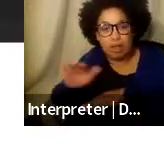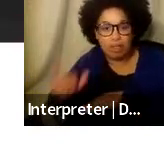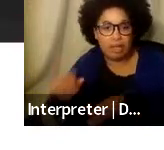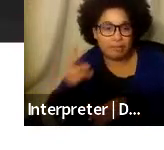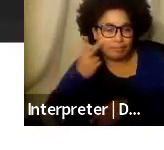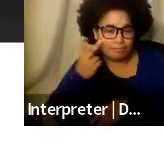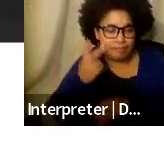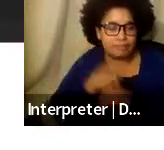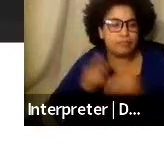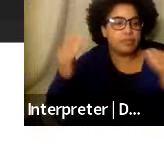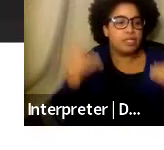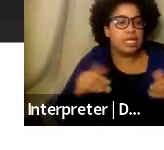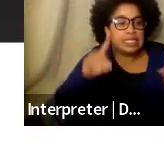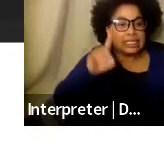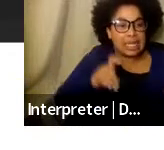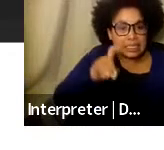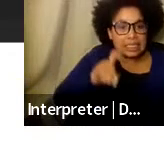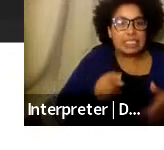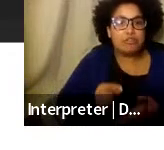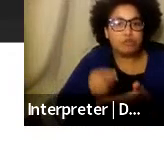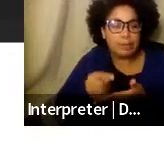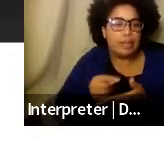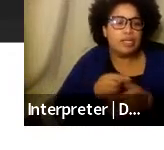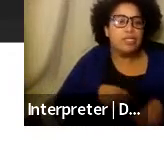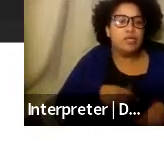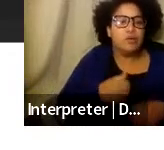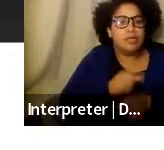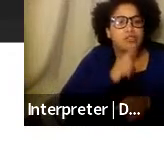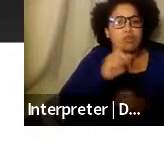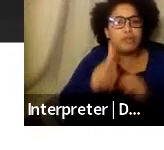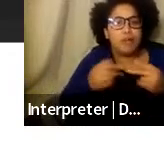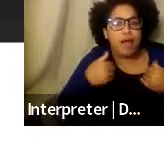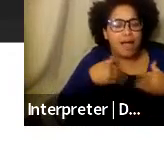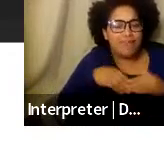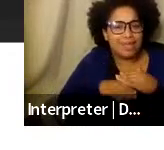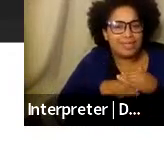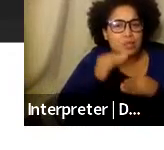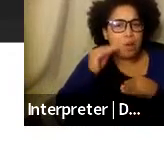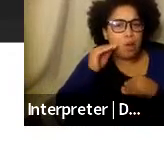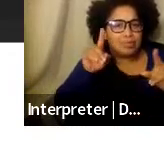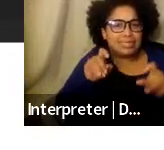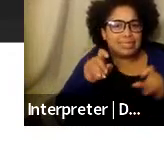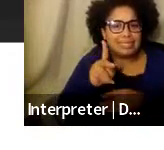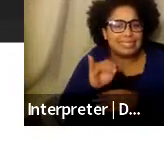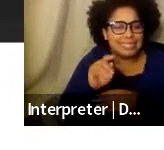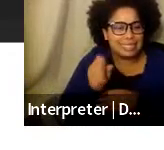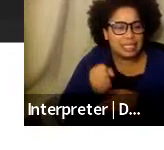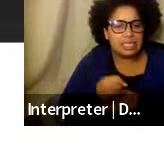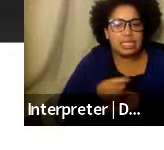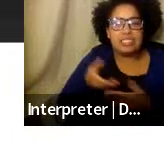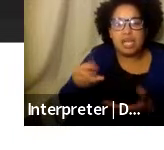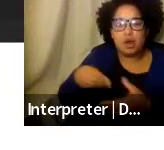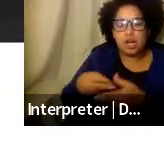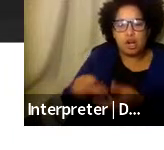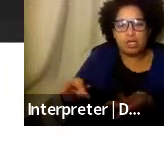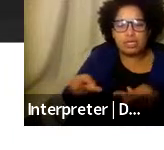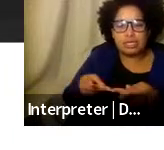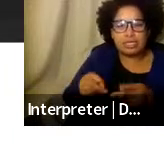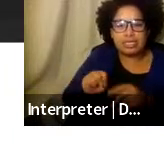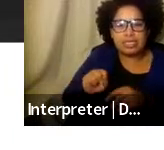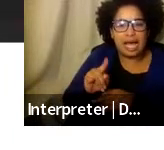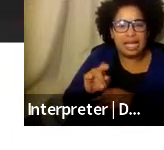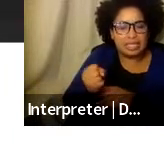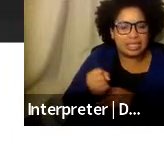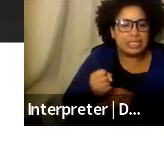to do everything we can to make sure people have access to home test kits. We're providing those at our stationary sites, at our vaccine sites,